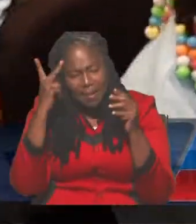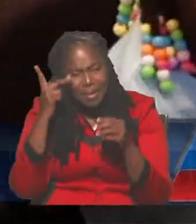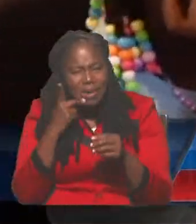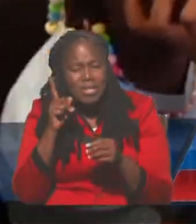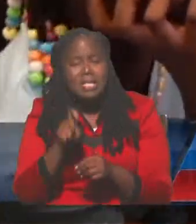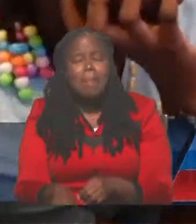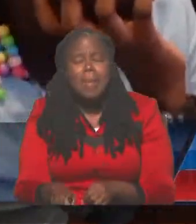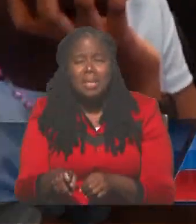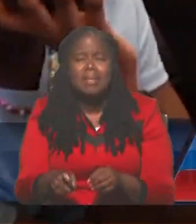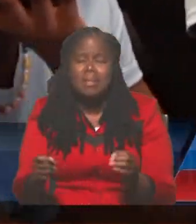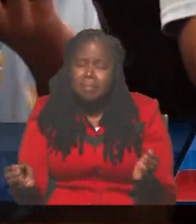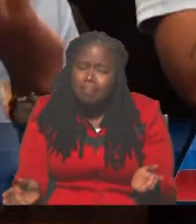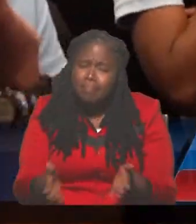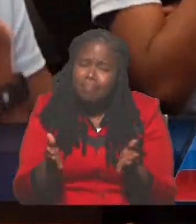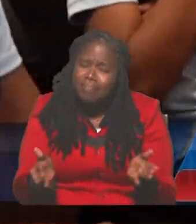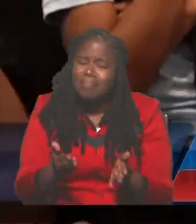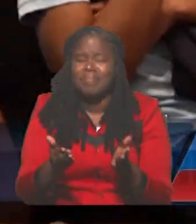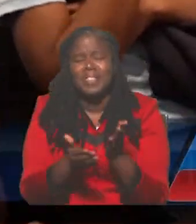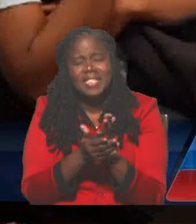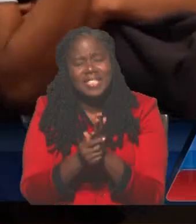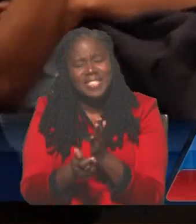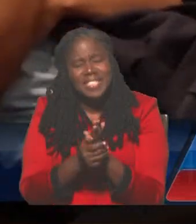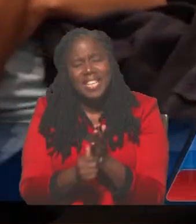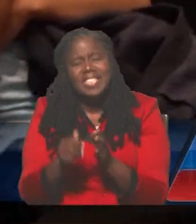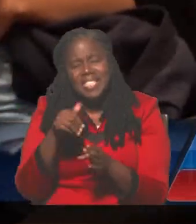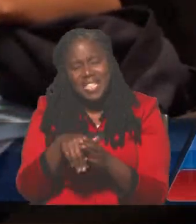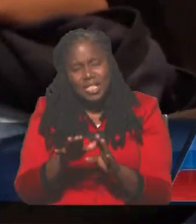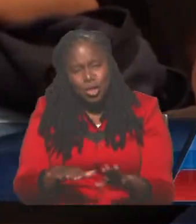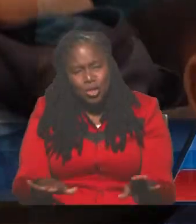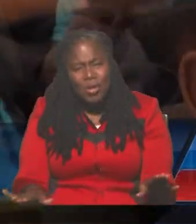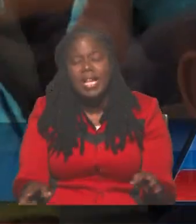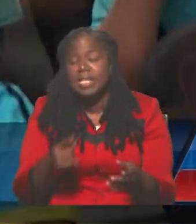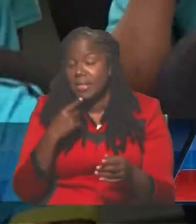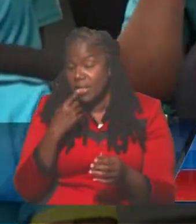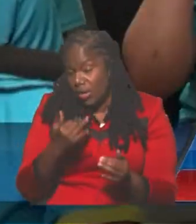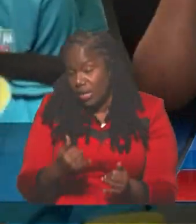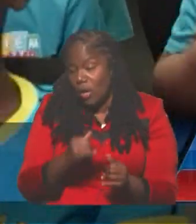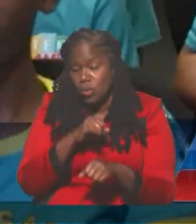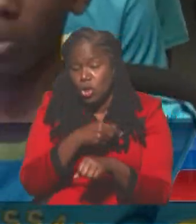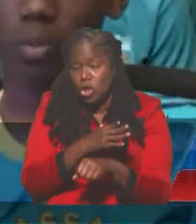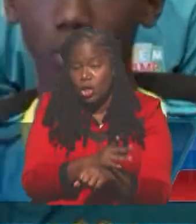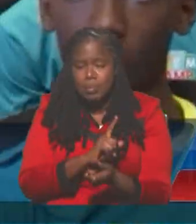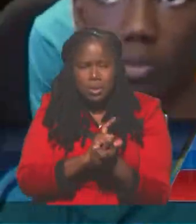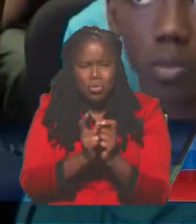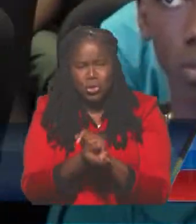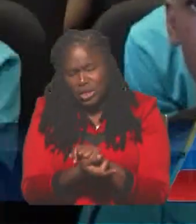he noted that although jobs are being transformed by automation and